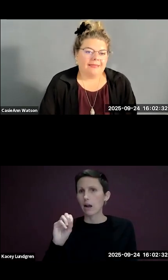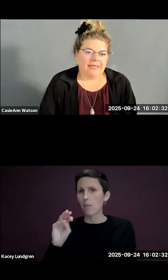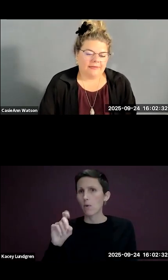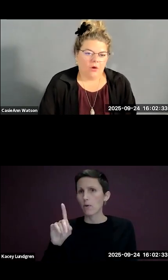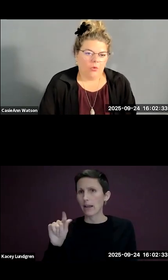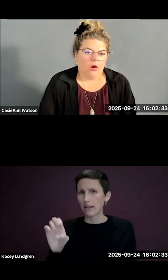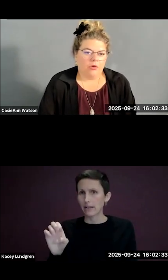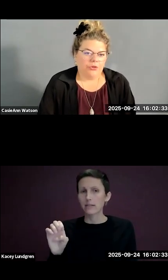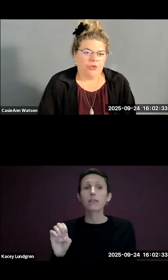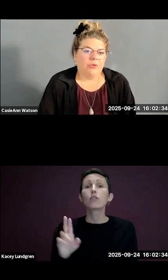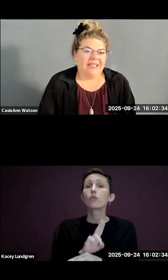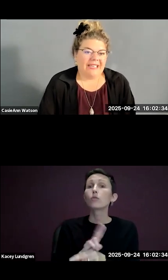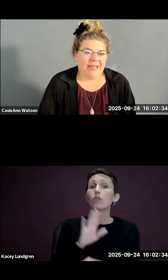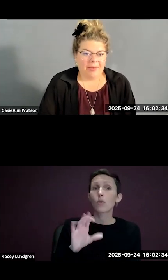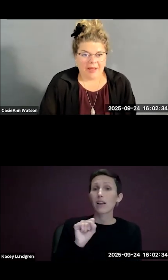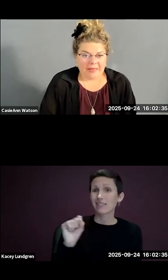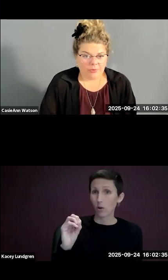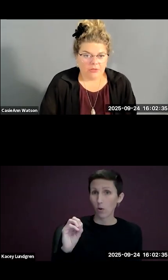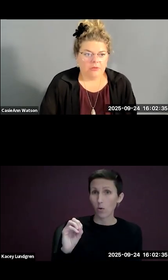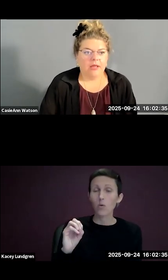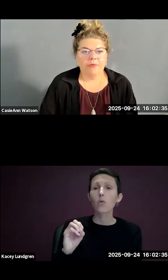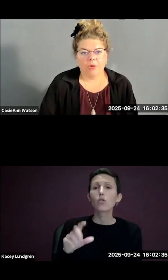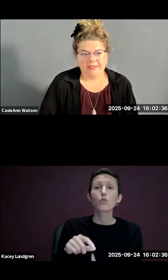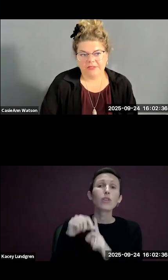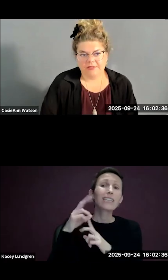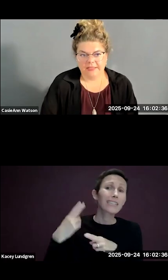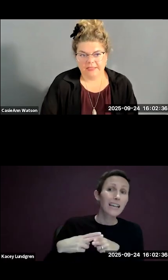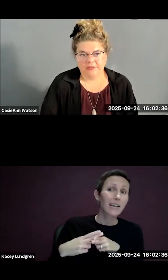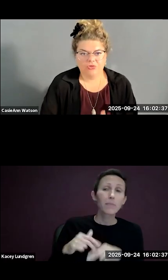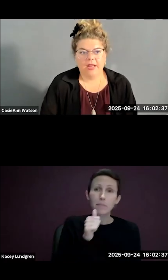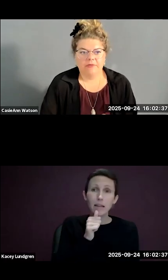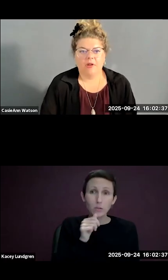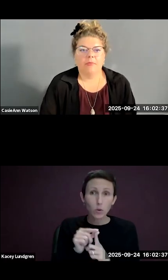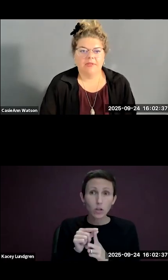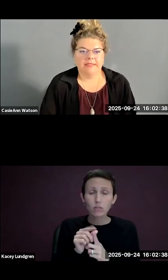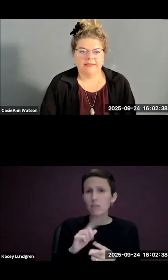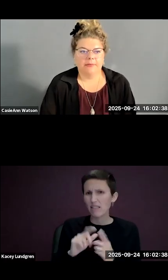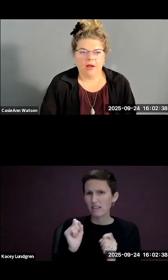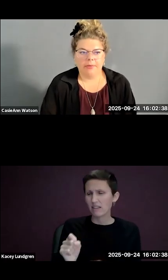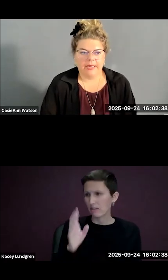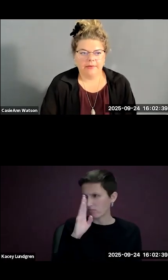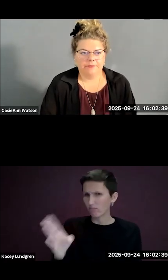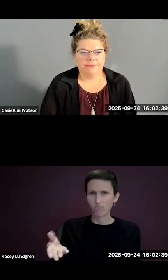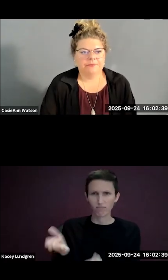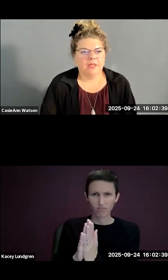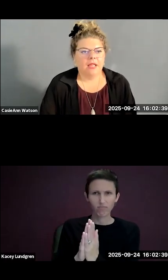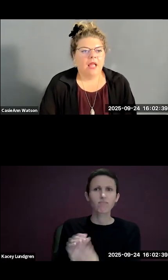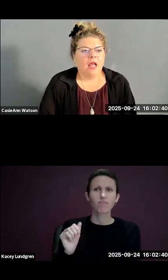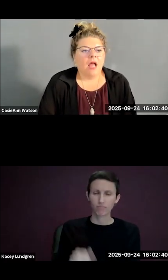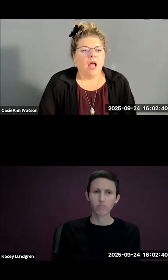your SSO or your unique name and password and request services straight from the system,